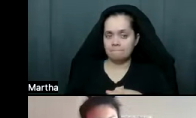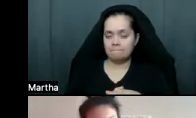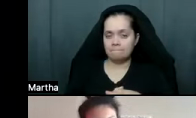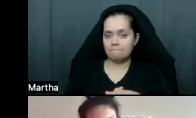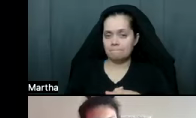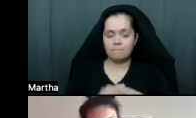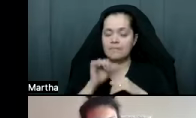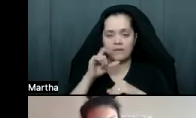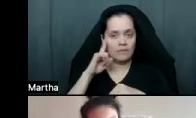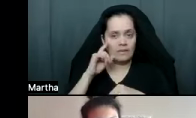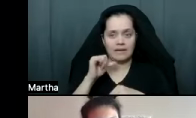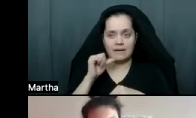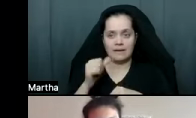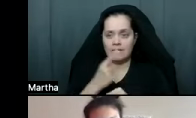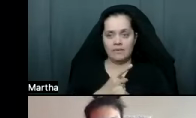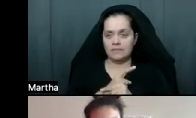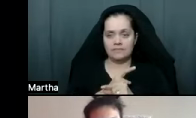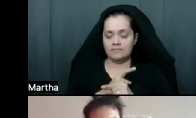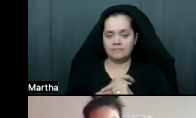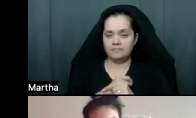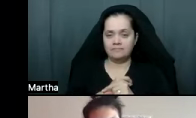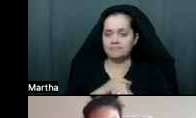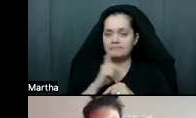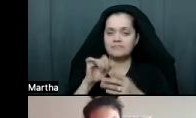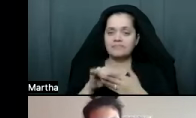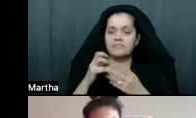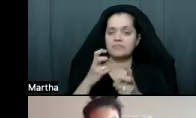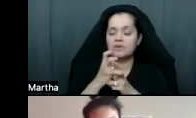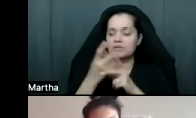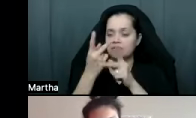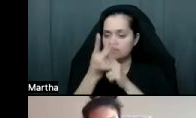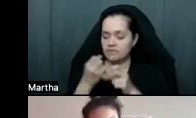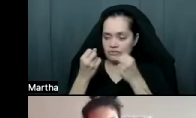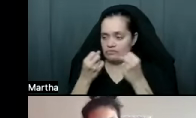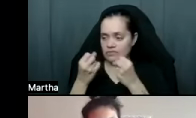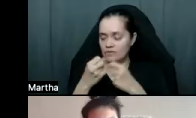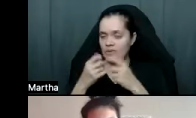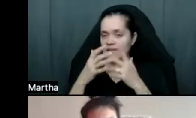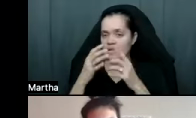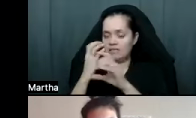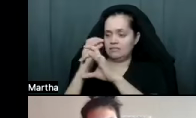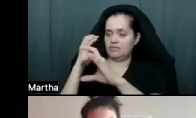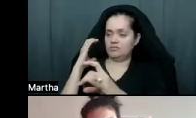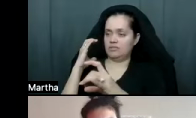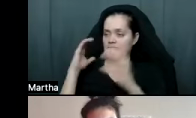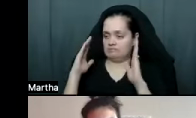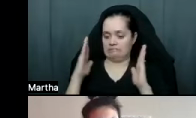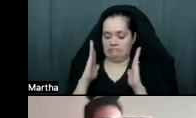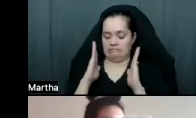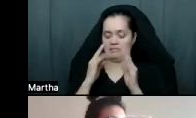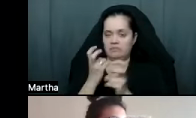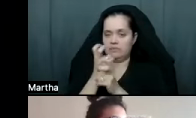I would think not, right? That would be hard to navigate with lots of 18-wheel trucks. It would be